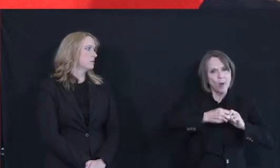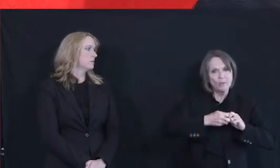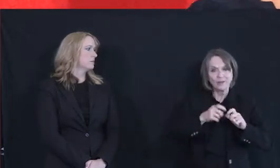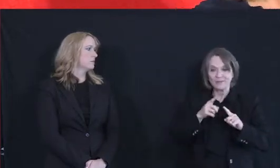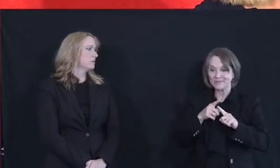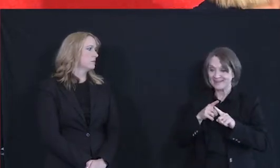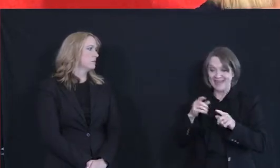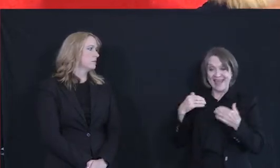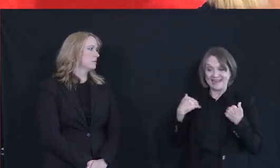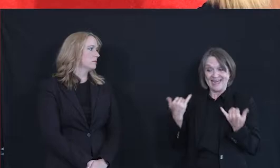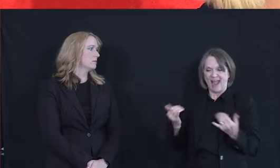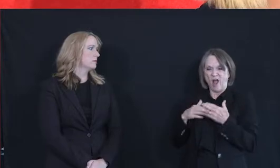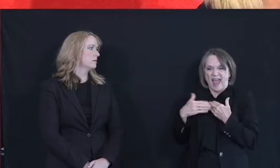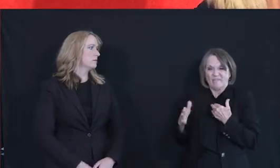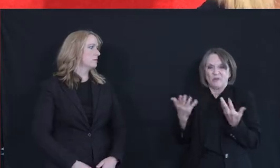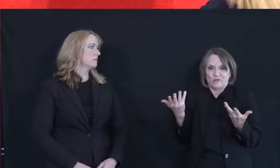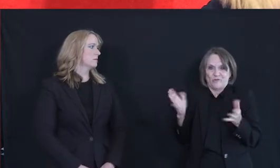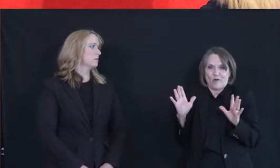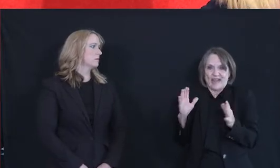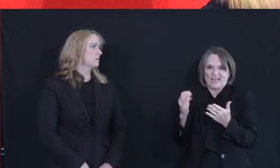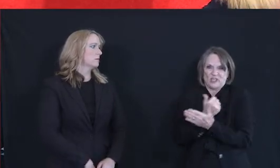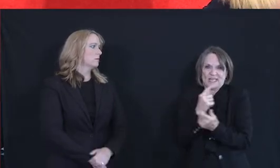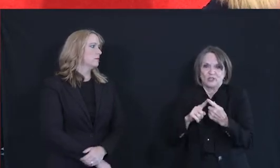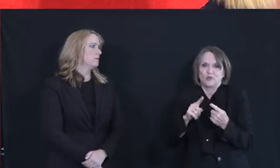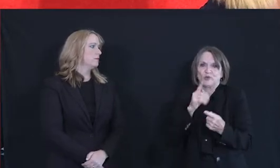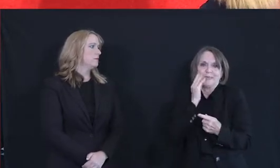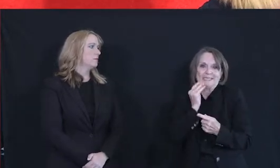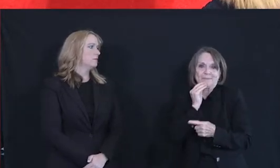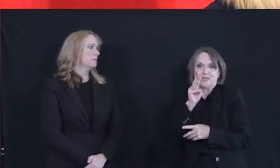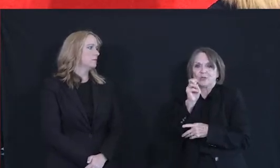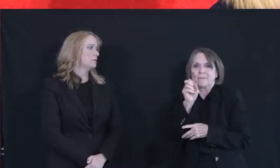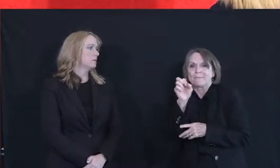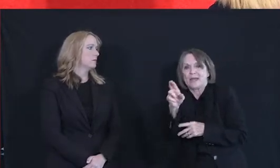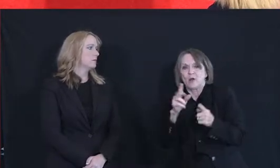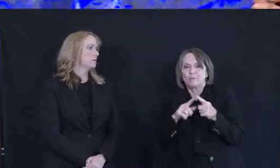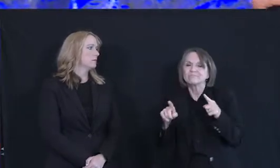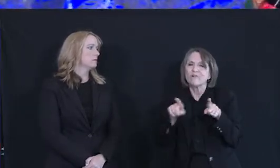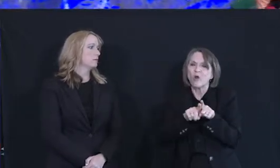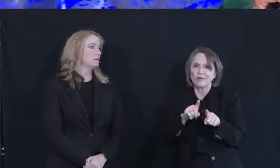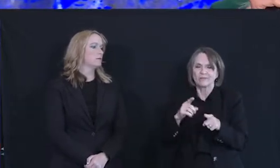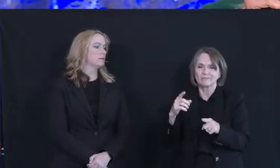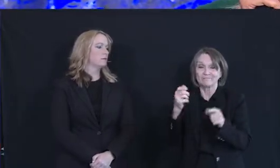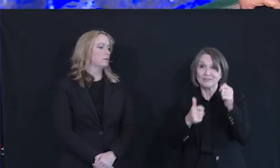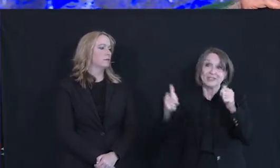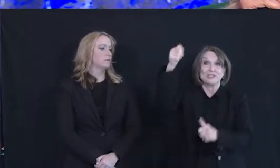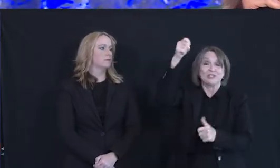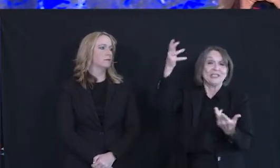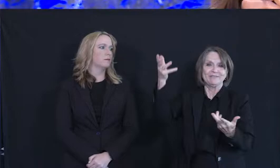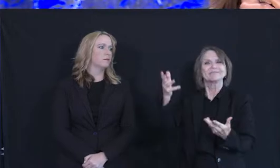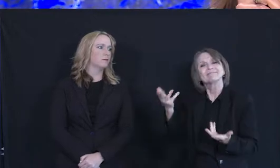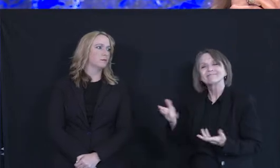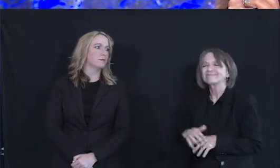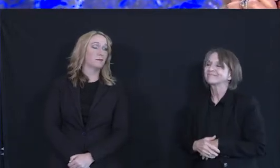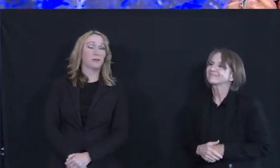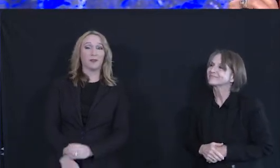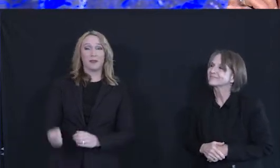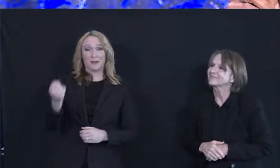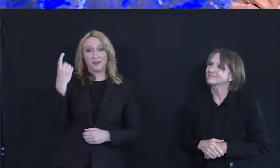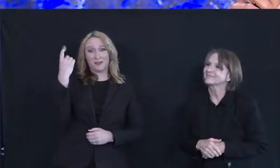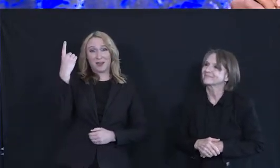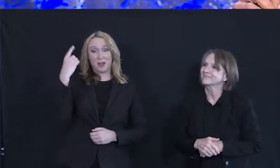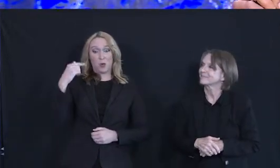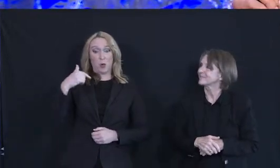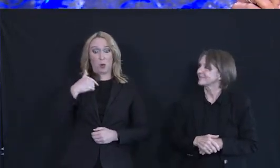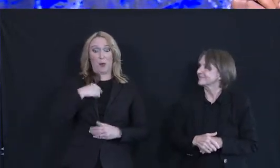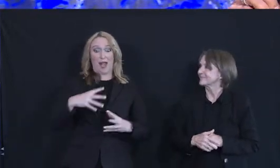mayor after having been a chief of staff and have worked for the city for many years well first of all it's very different when it's your name on the door right